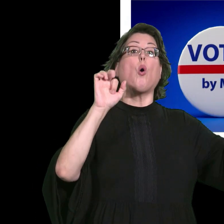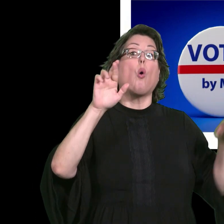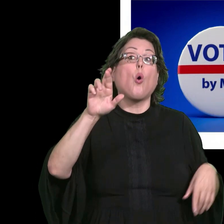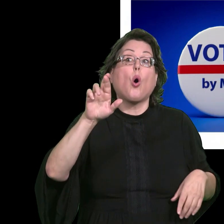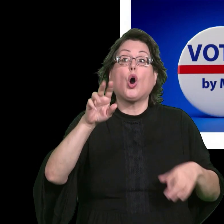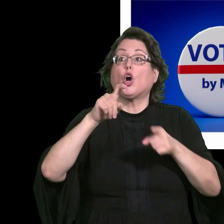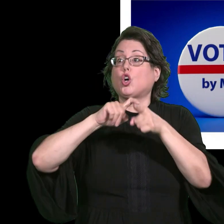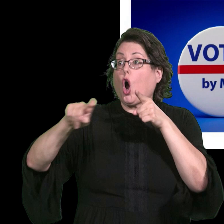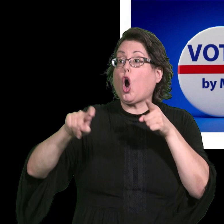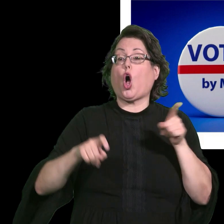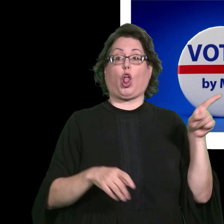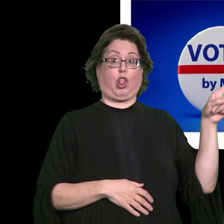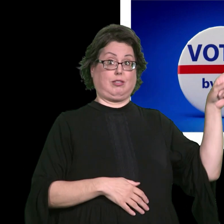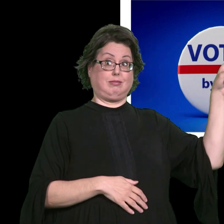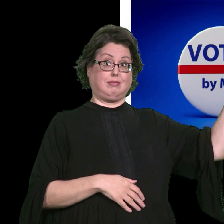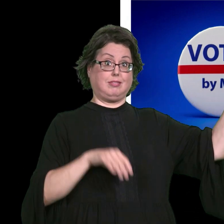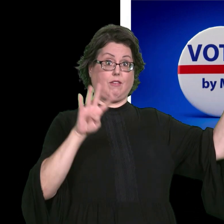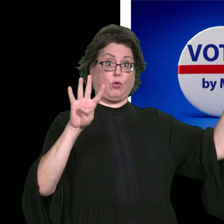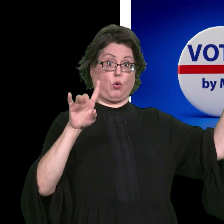at